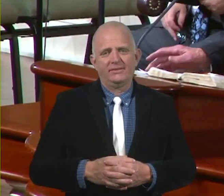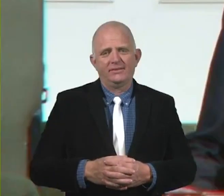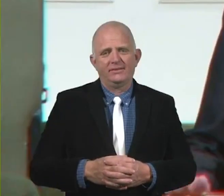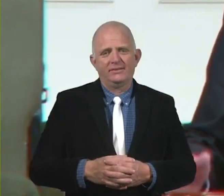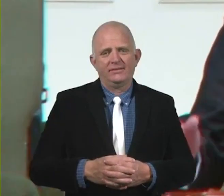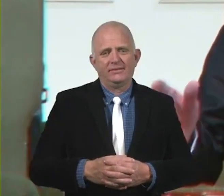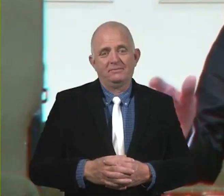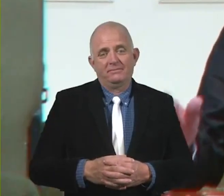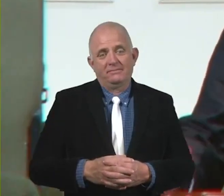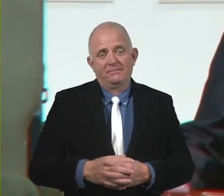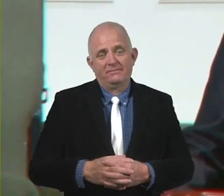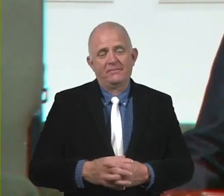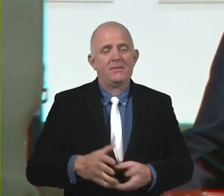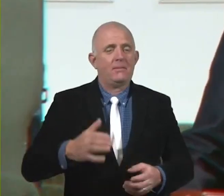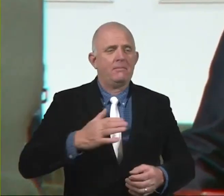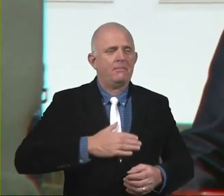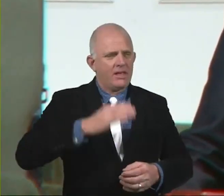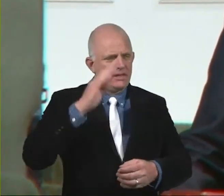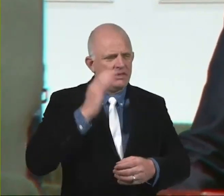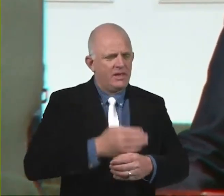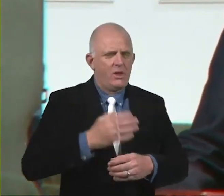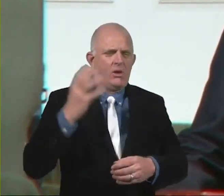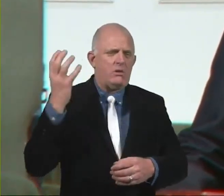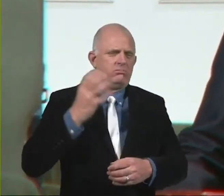My son is quite a preacher. He's